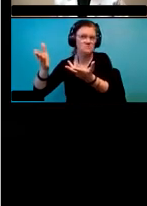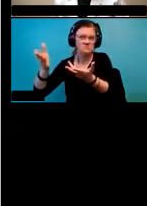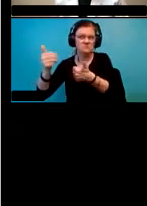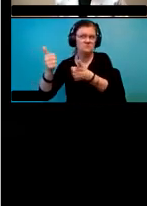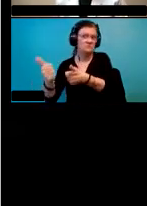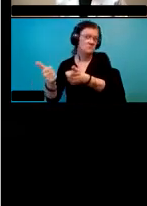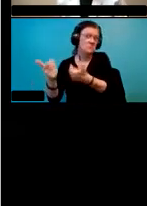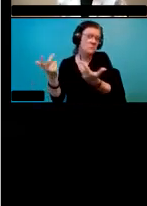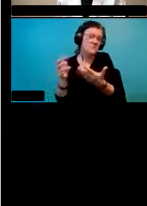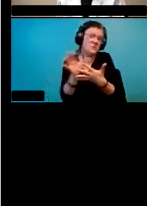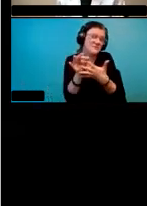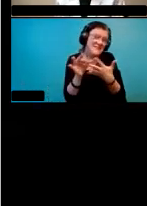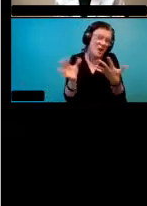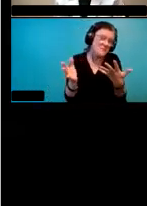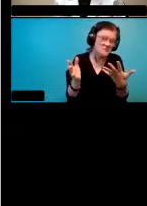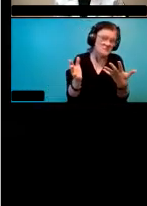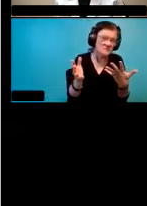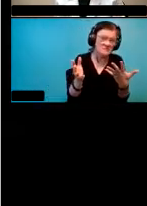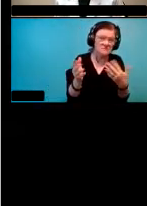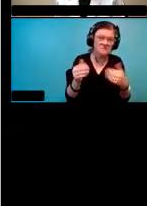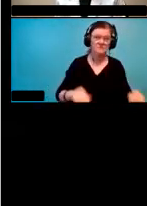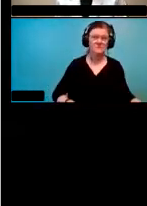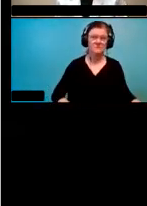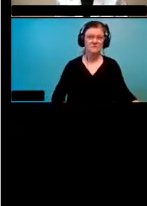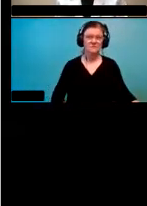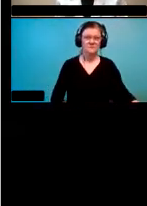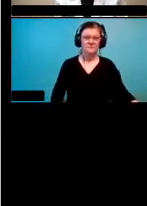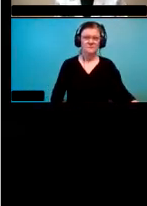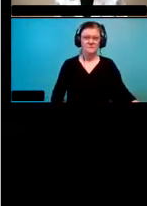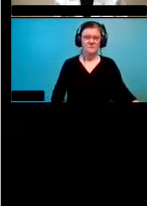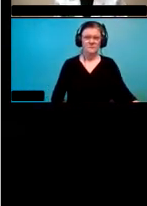bubble packed. Just ask your pharmacy about it.